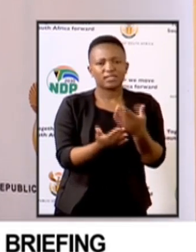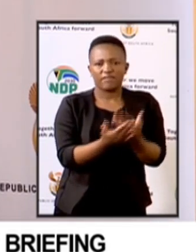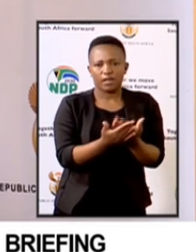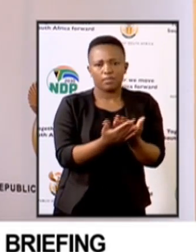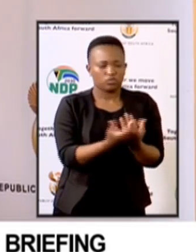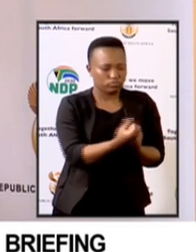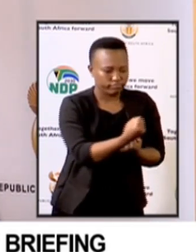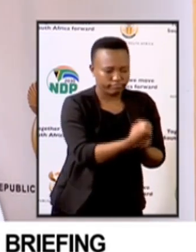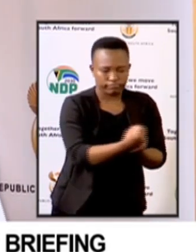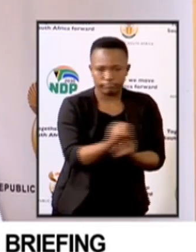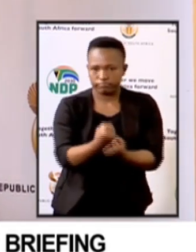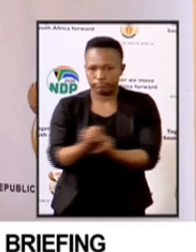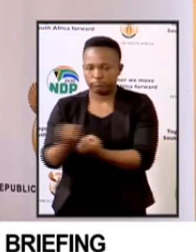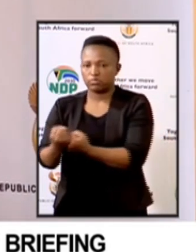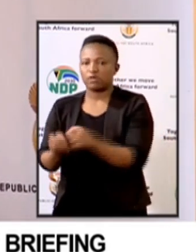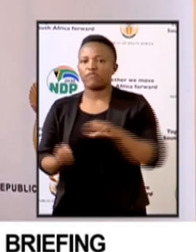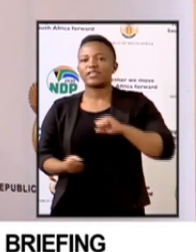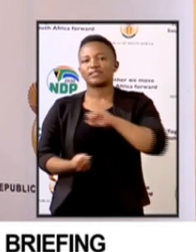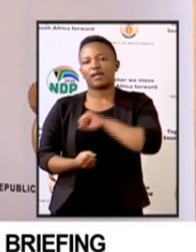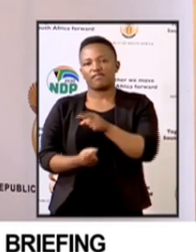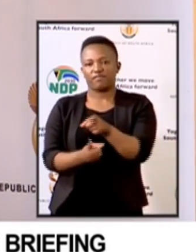support. As we conclude,